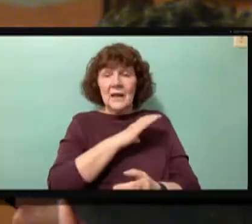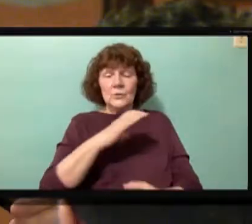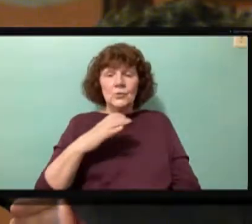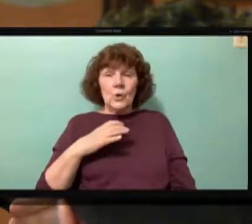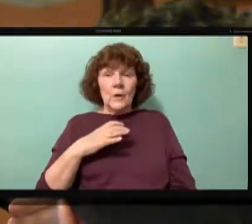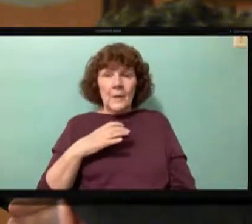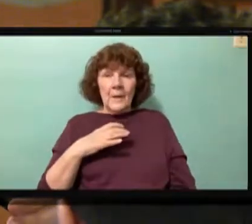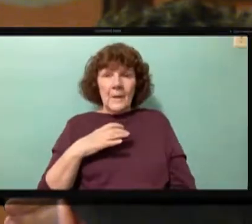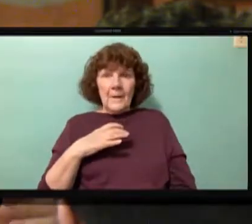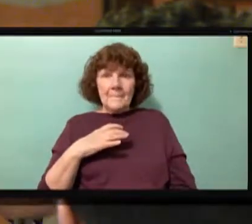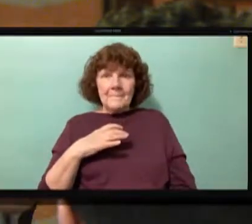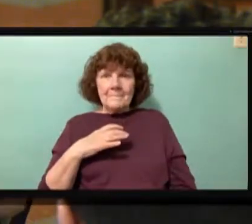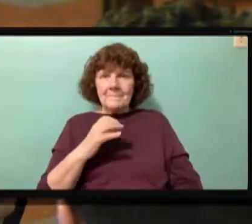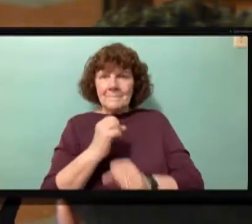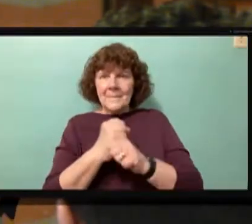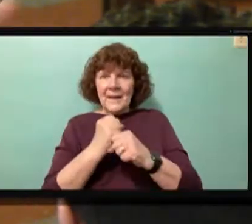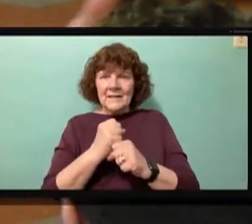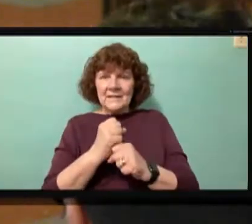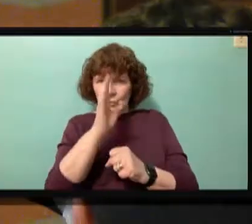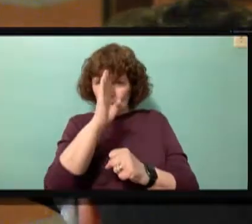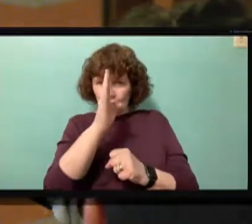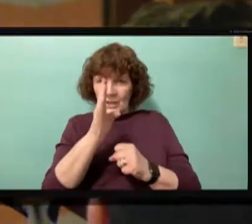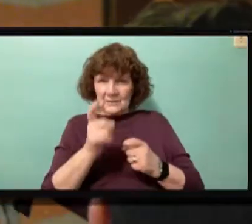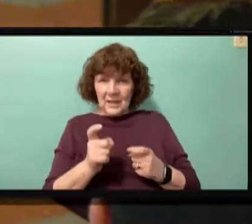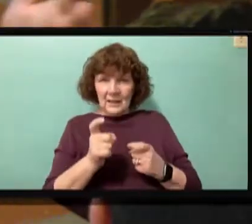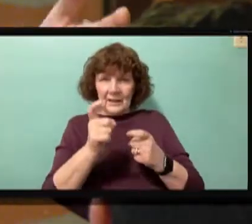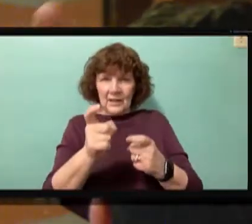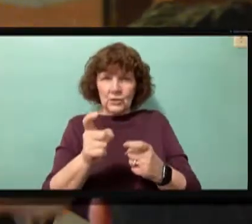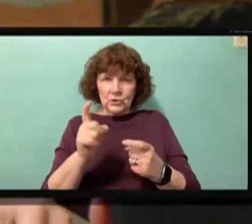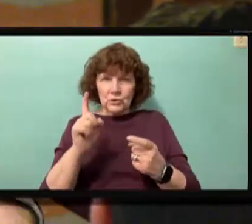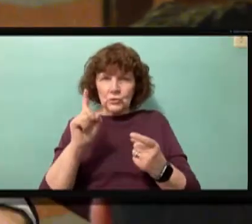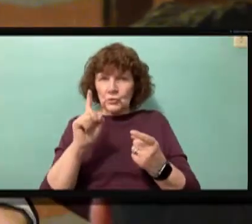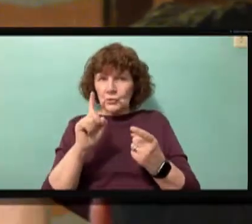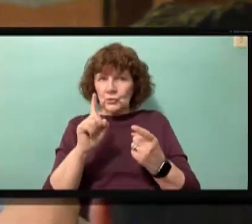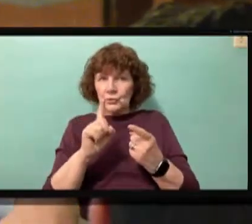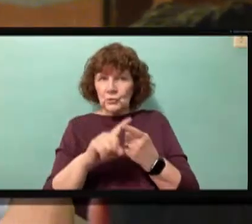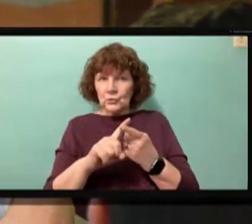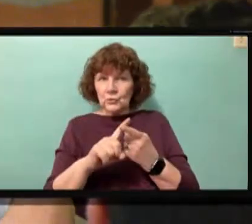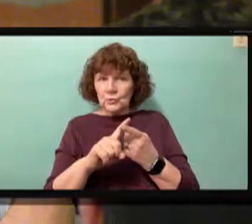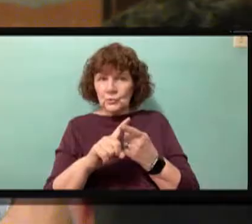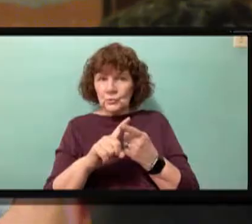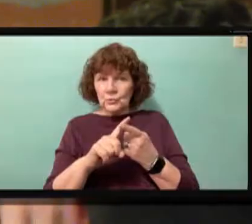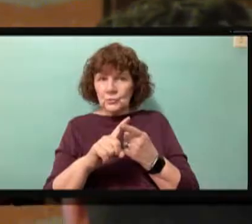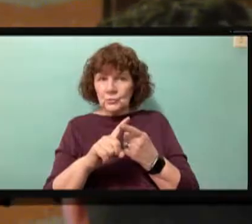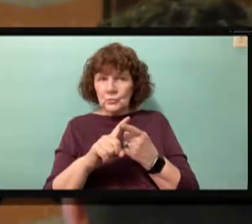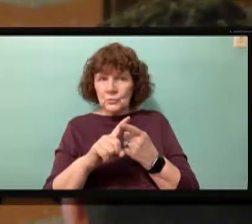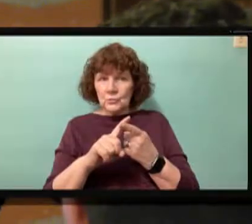make a direct allocation to an entity like the food bank for reasons you mentioned,